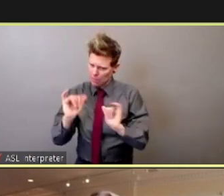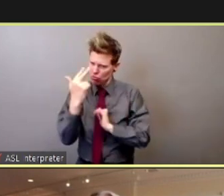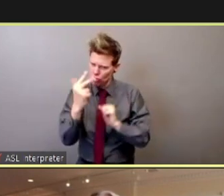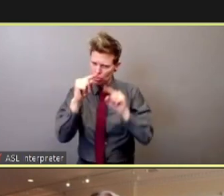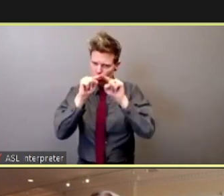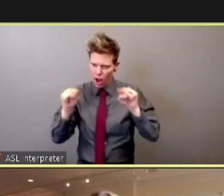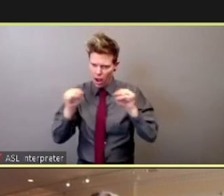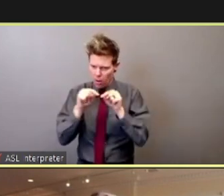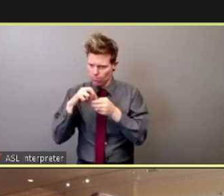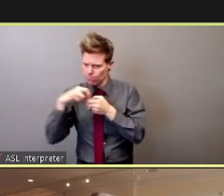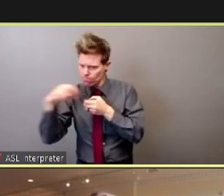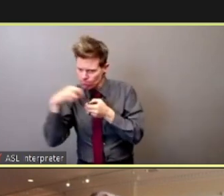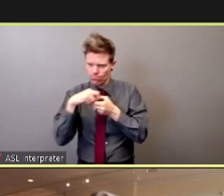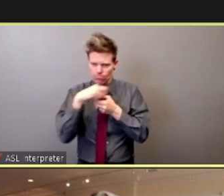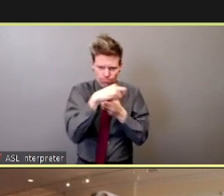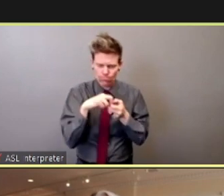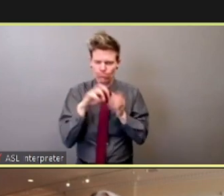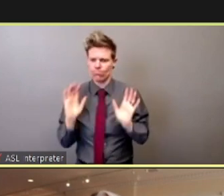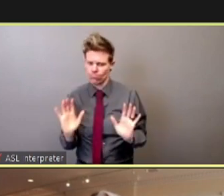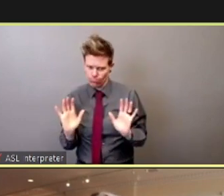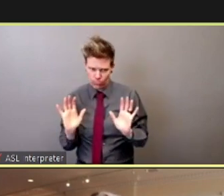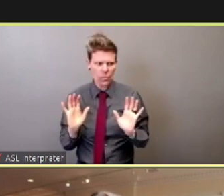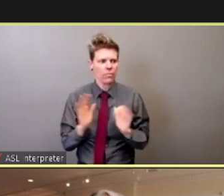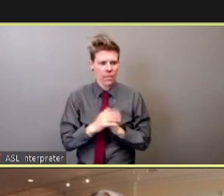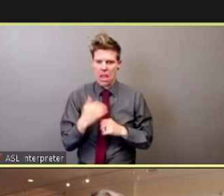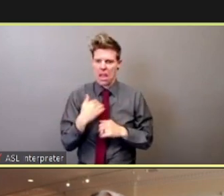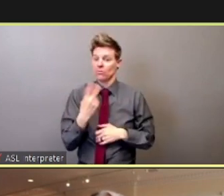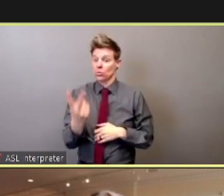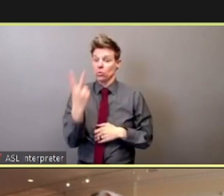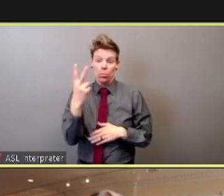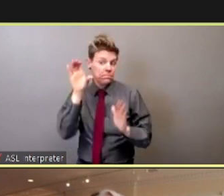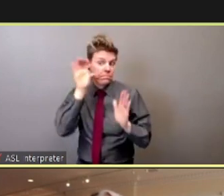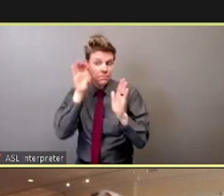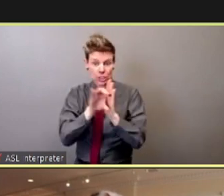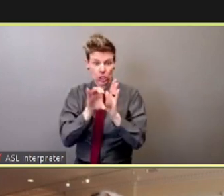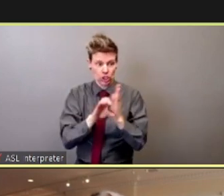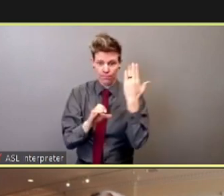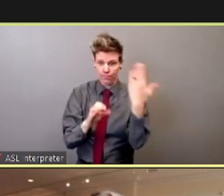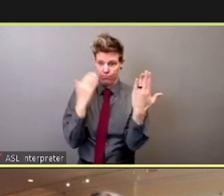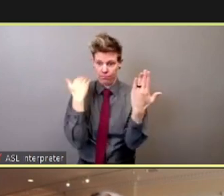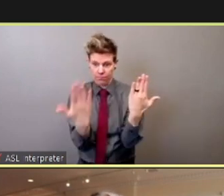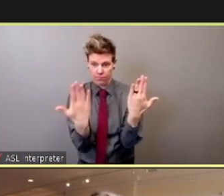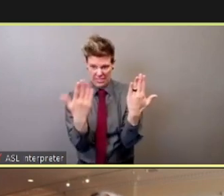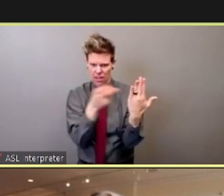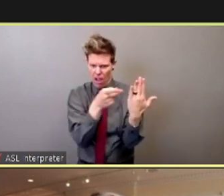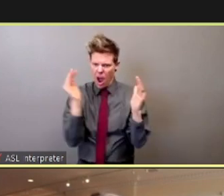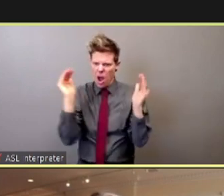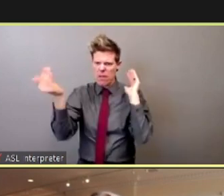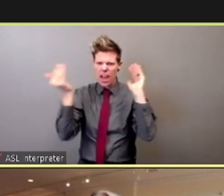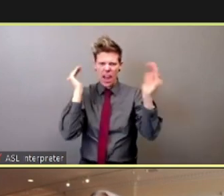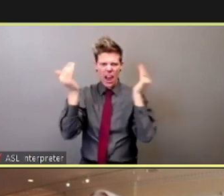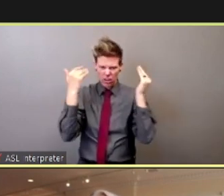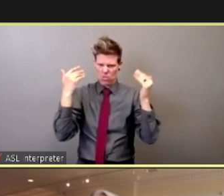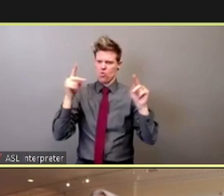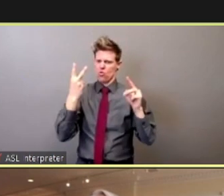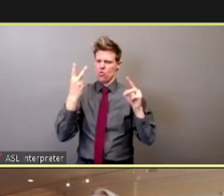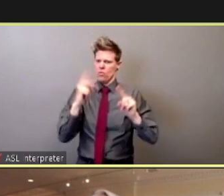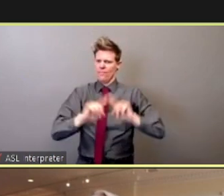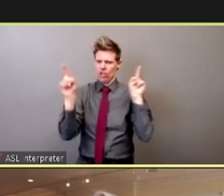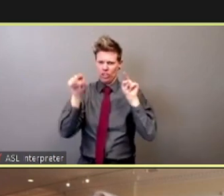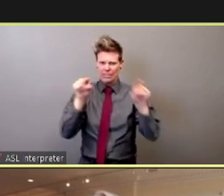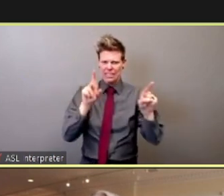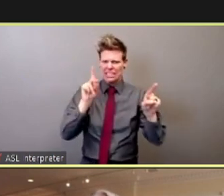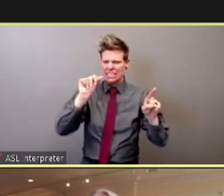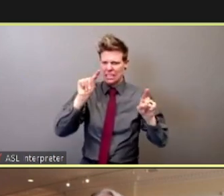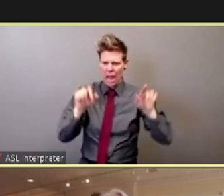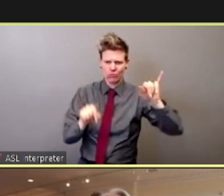pretty quickly, but look, this is just from January 12th to February 10th. Look at the difference in